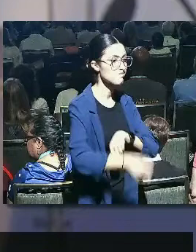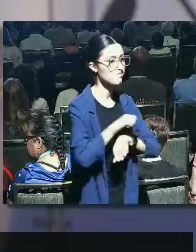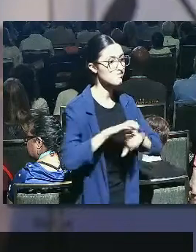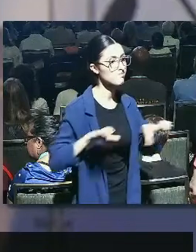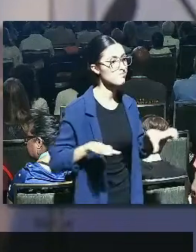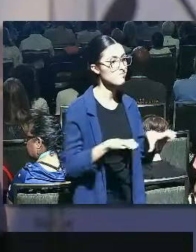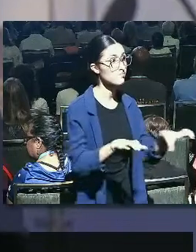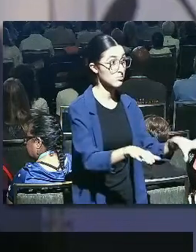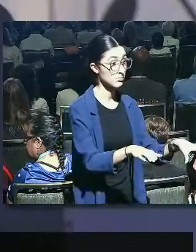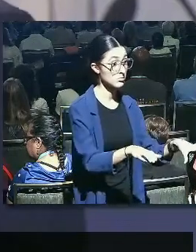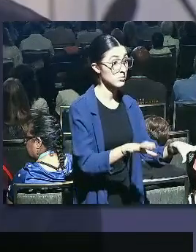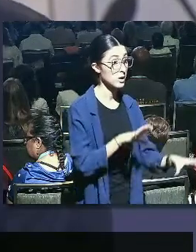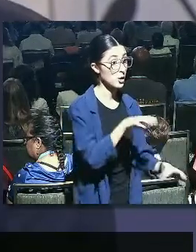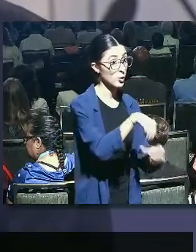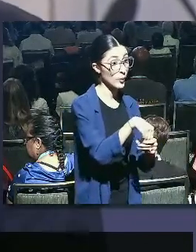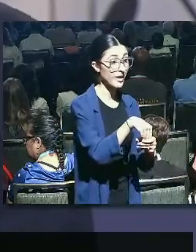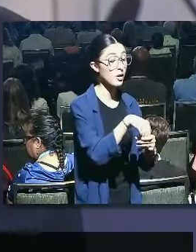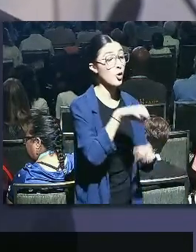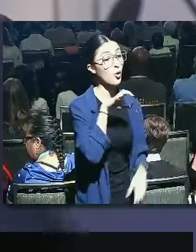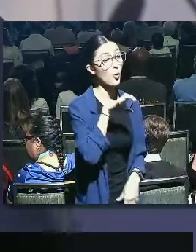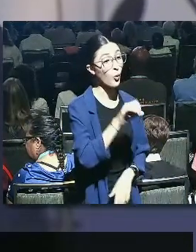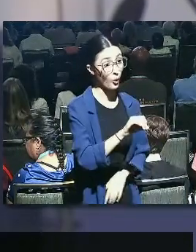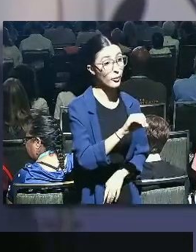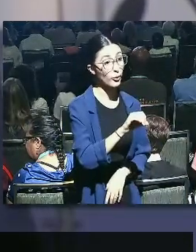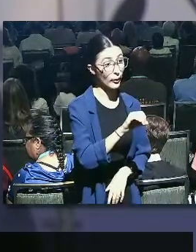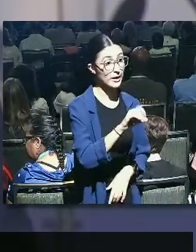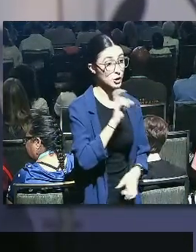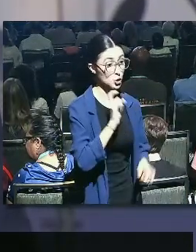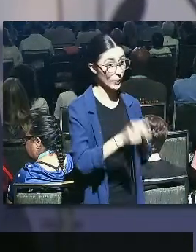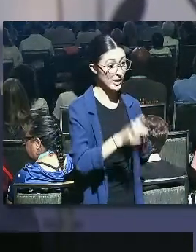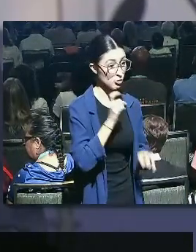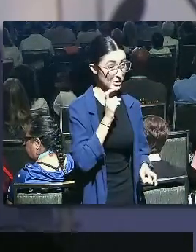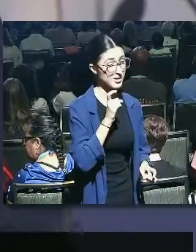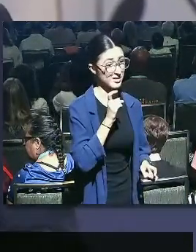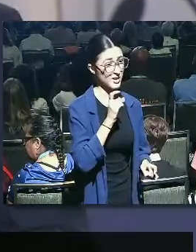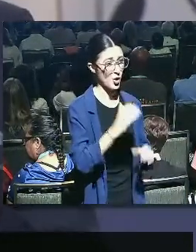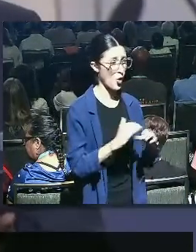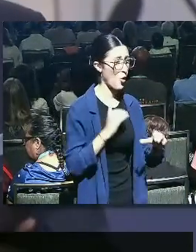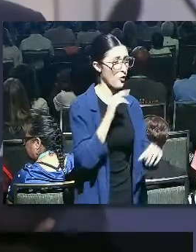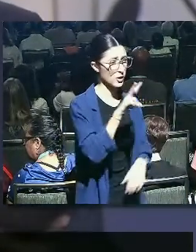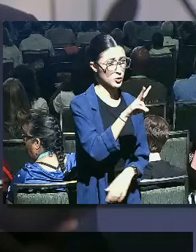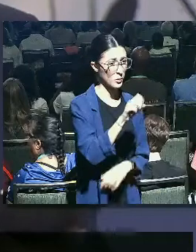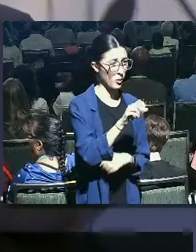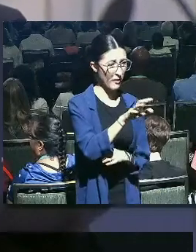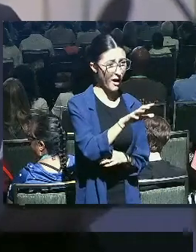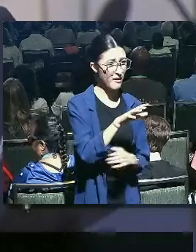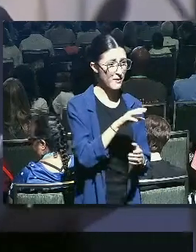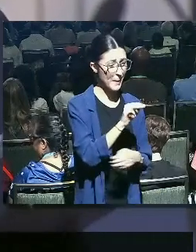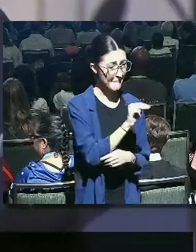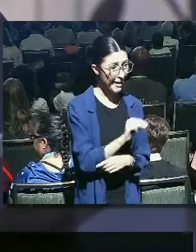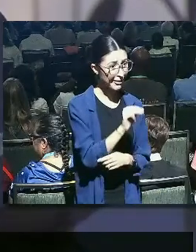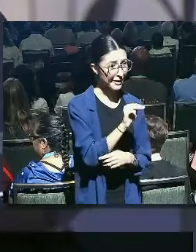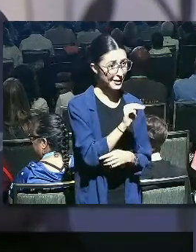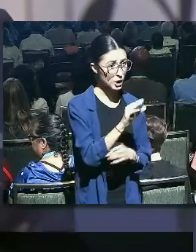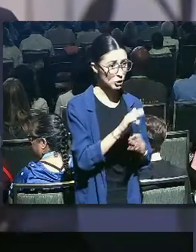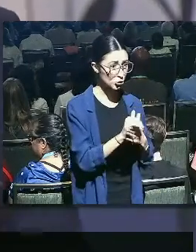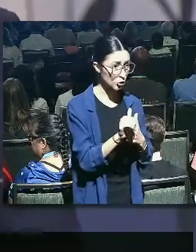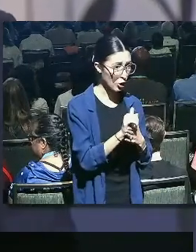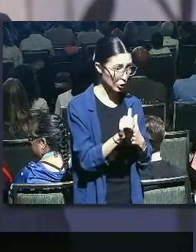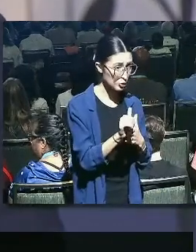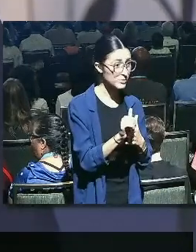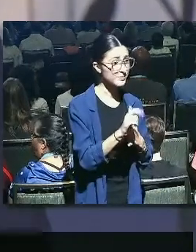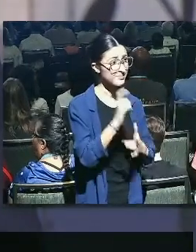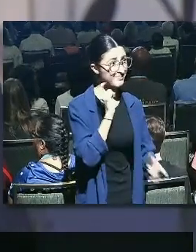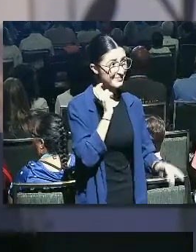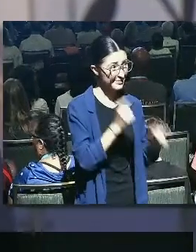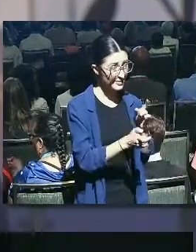including corporate donations. Over $2.5 million was given